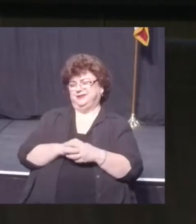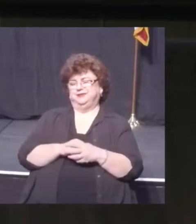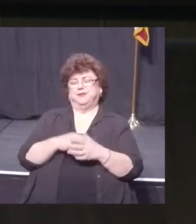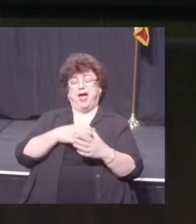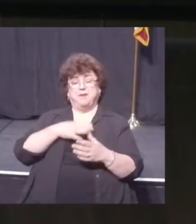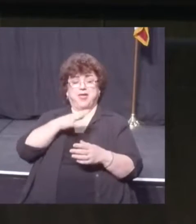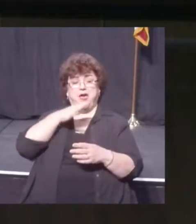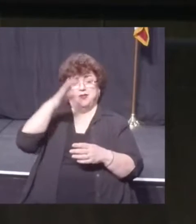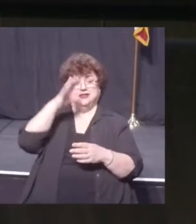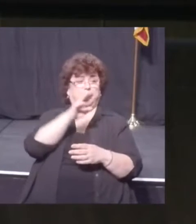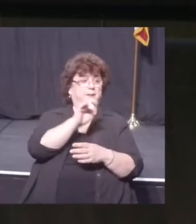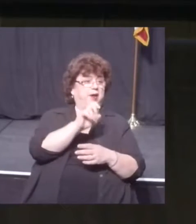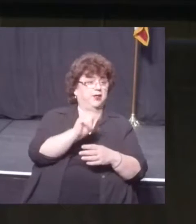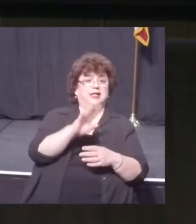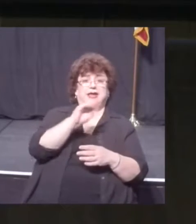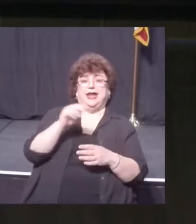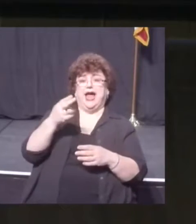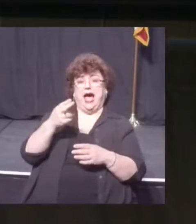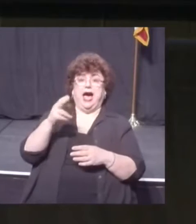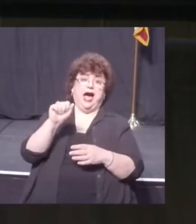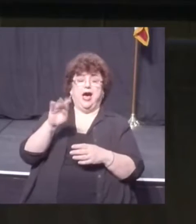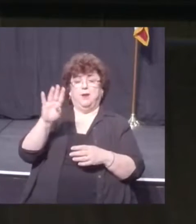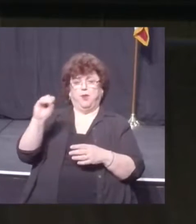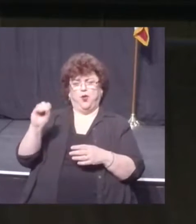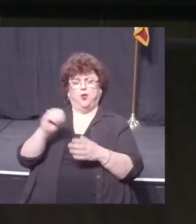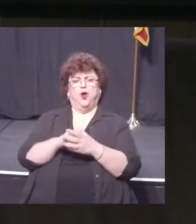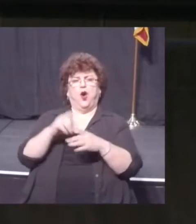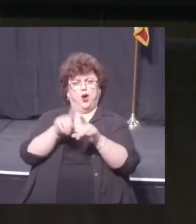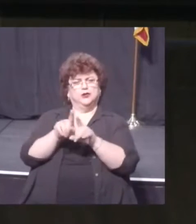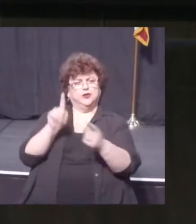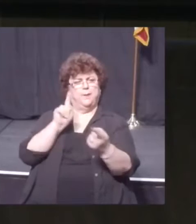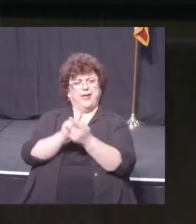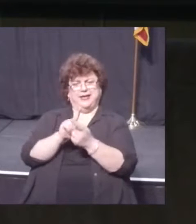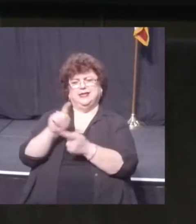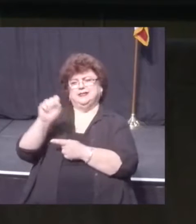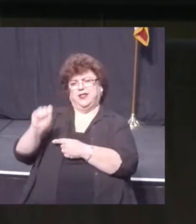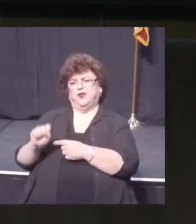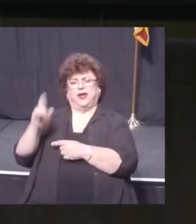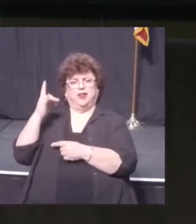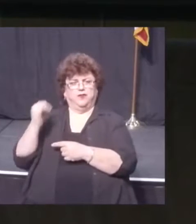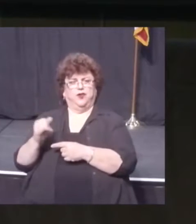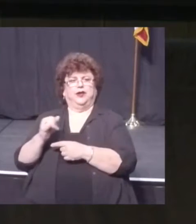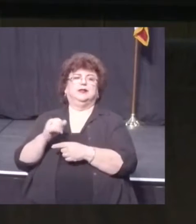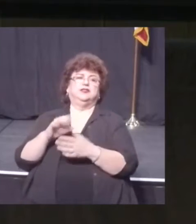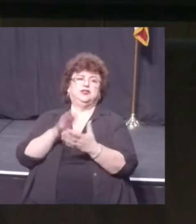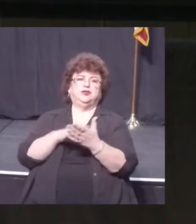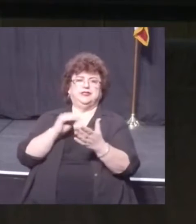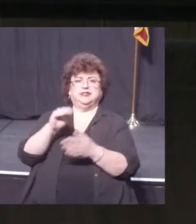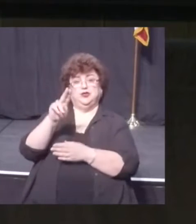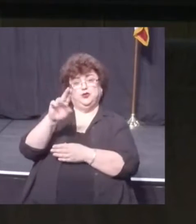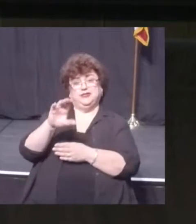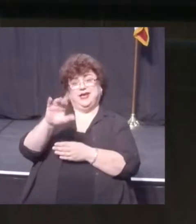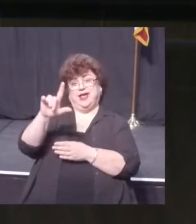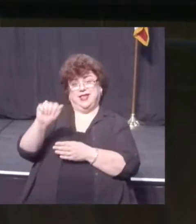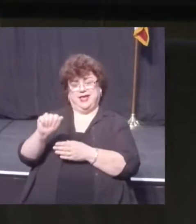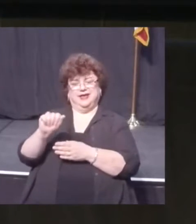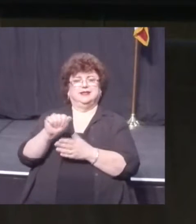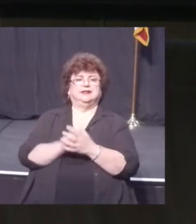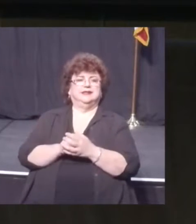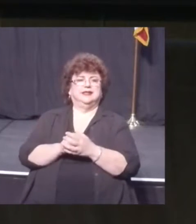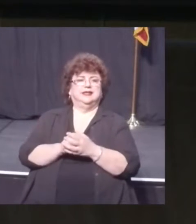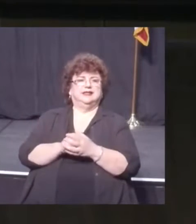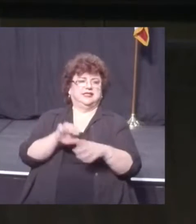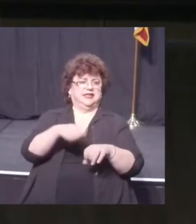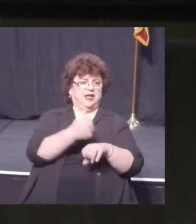my parents, Marilyn and Hagop, also met in Southern California as students at UCLA. They settled in the